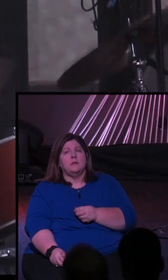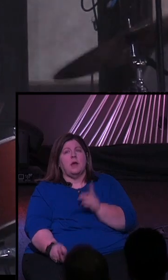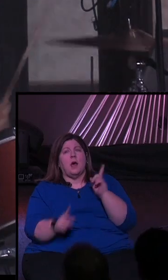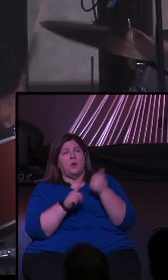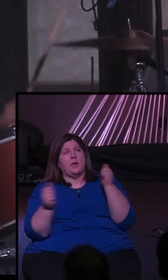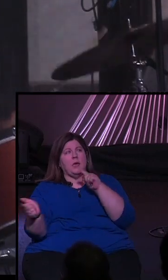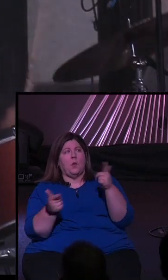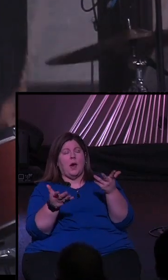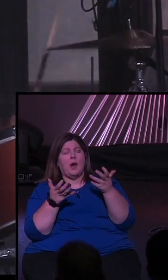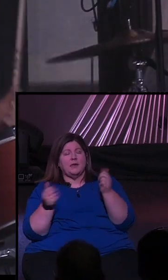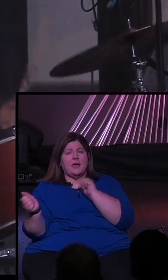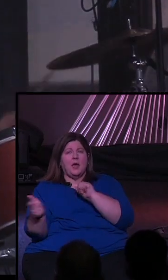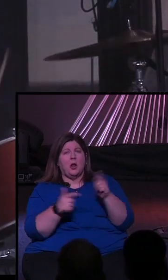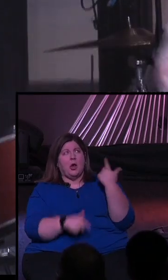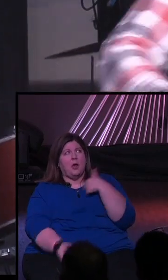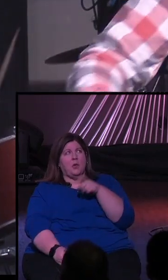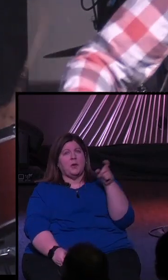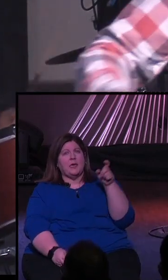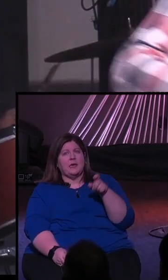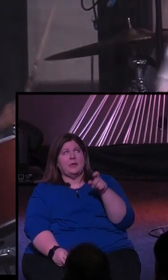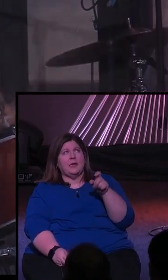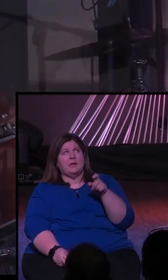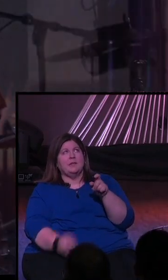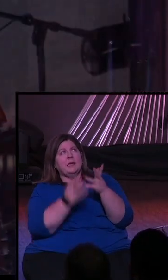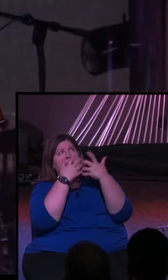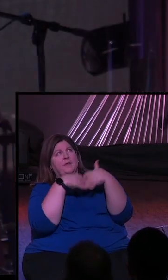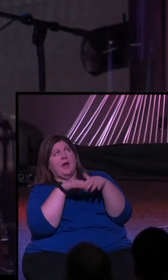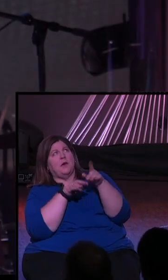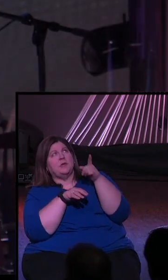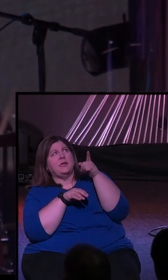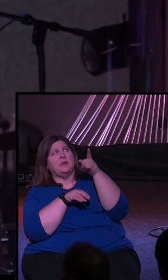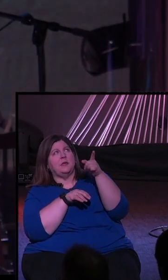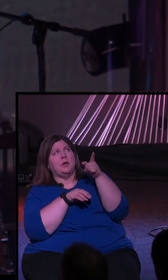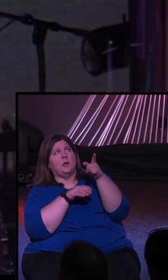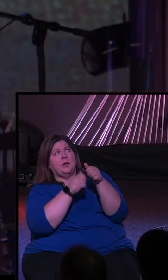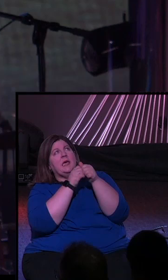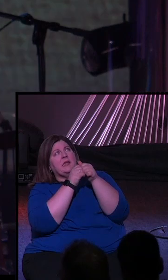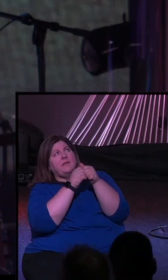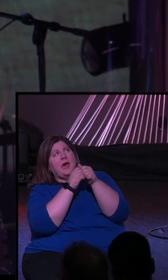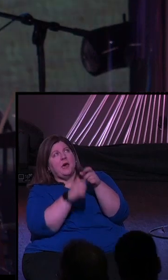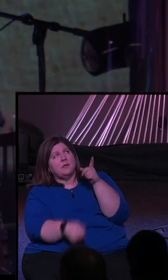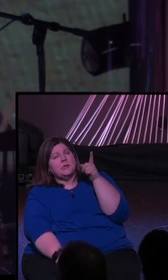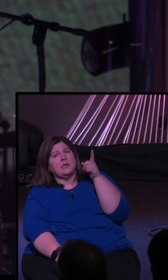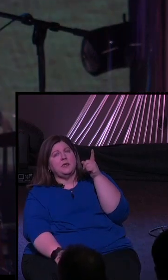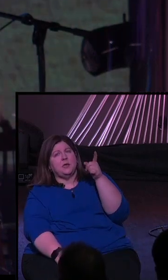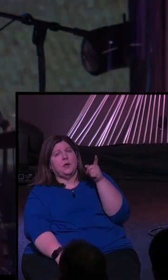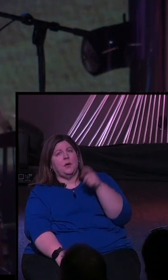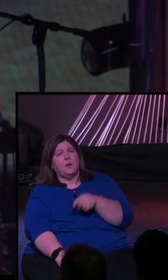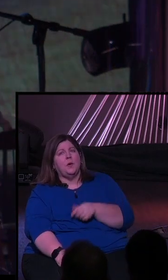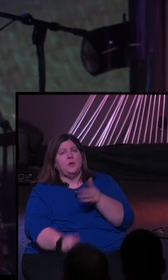Till all we want and all we need, come on, is found in you, found